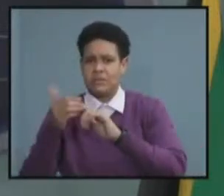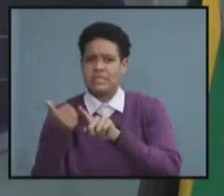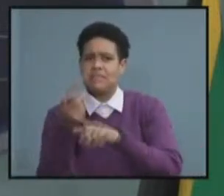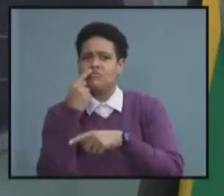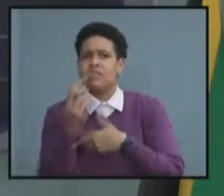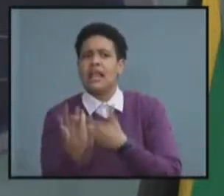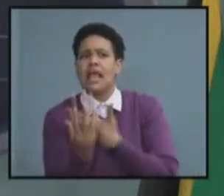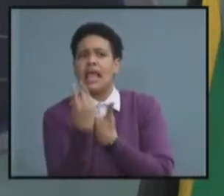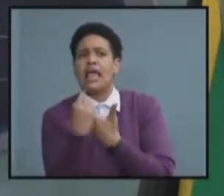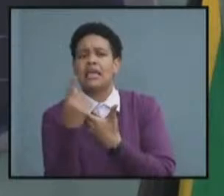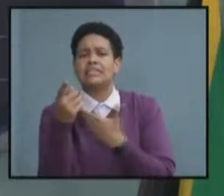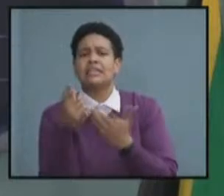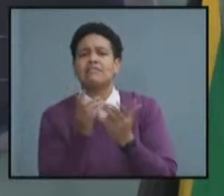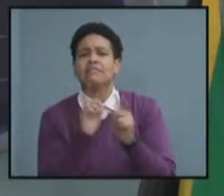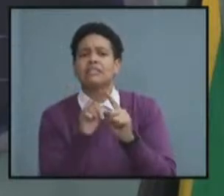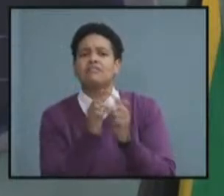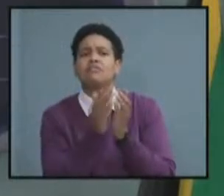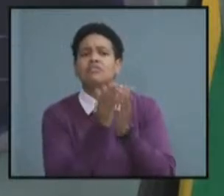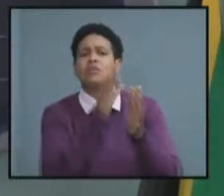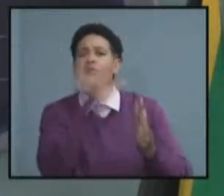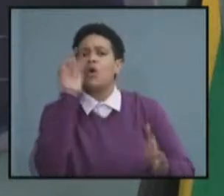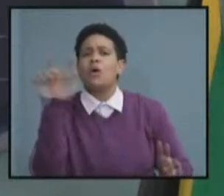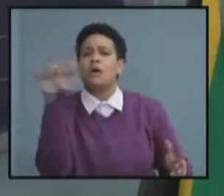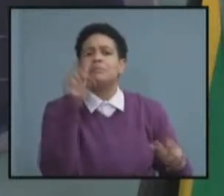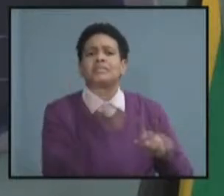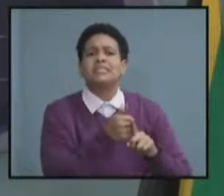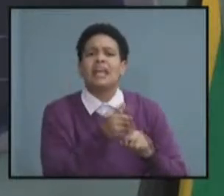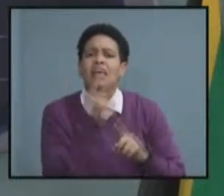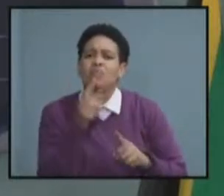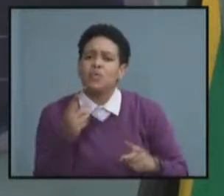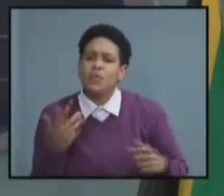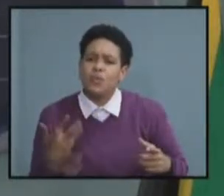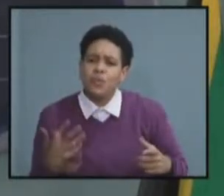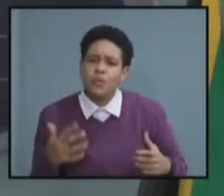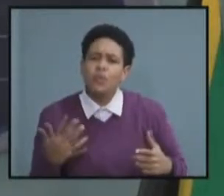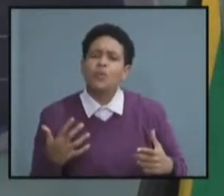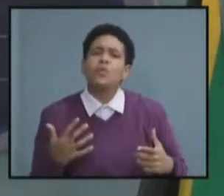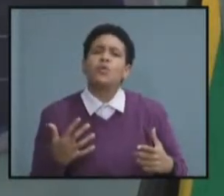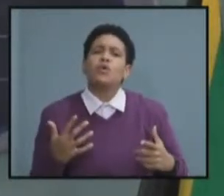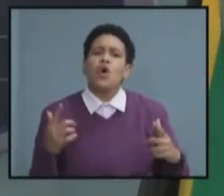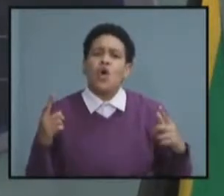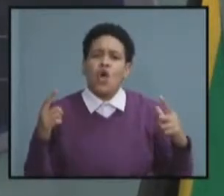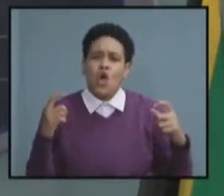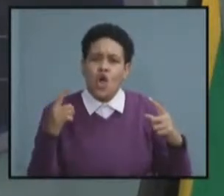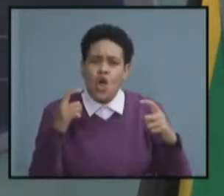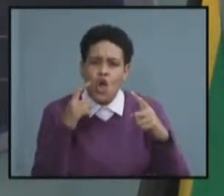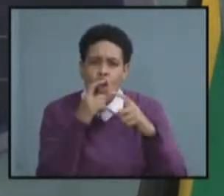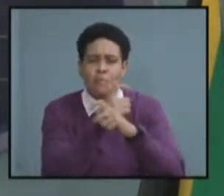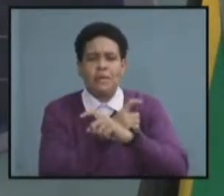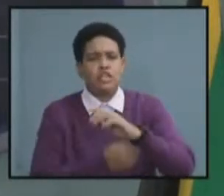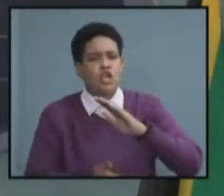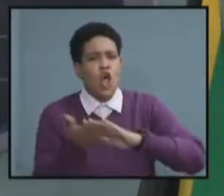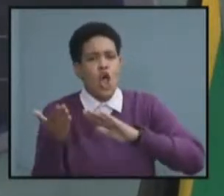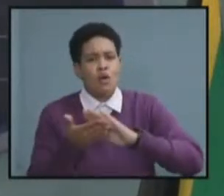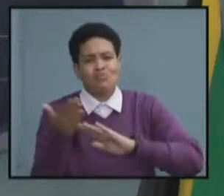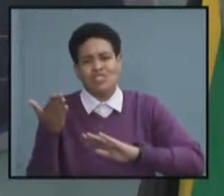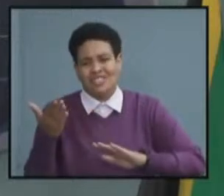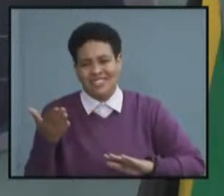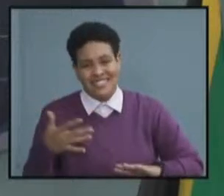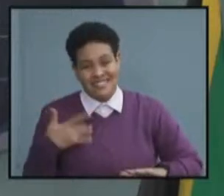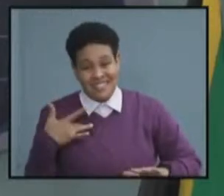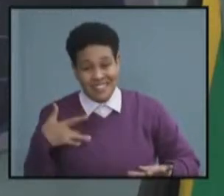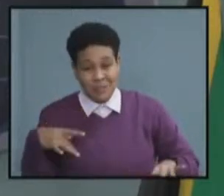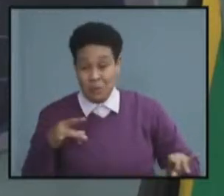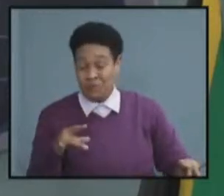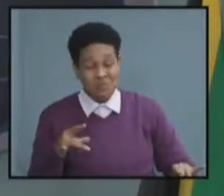engaged the cruise ships. It is a very complex operation,